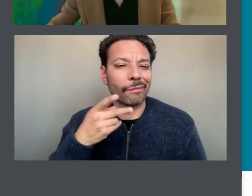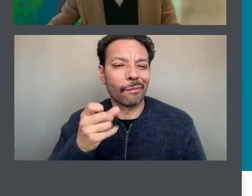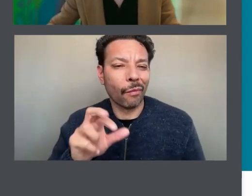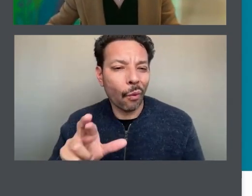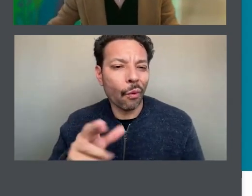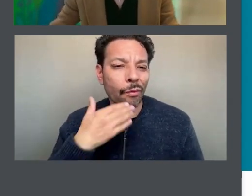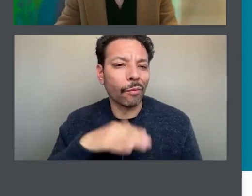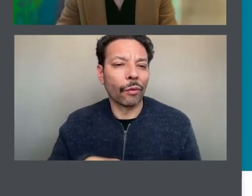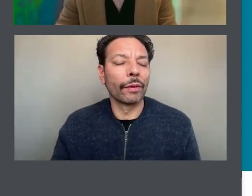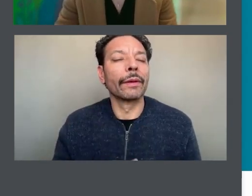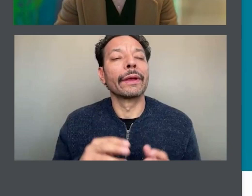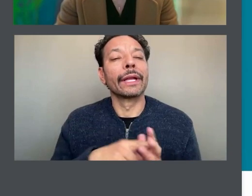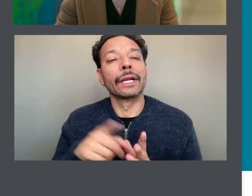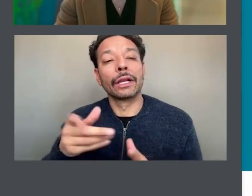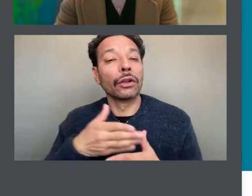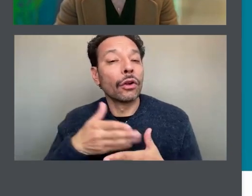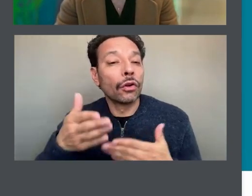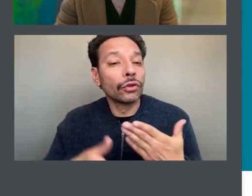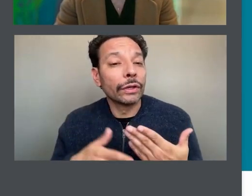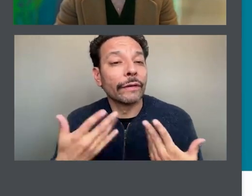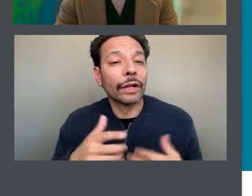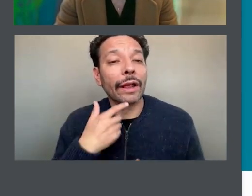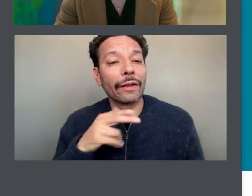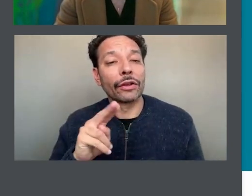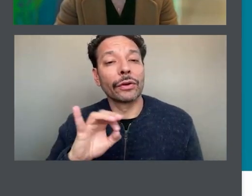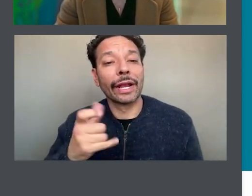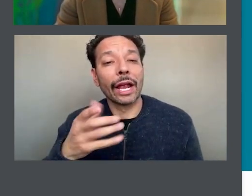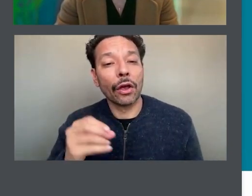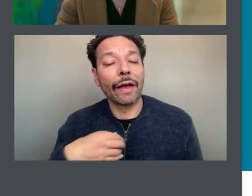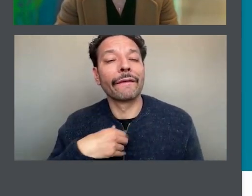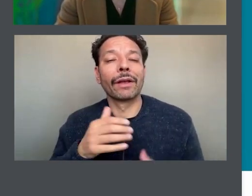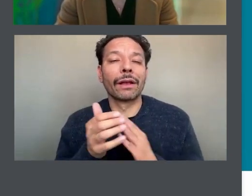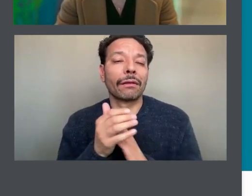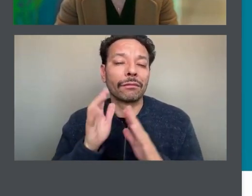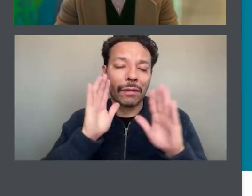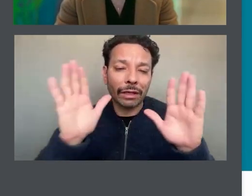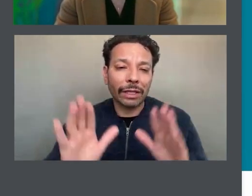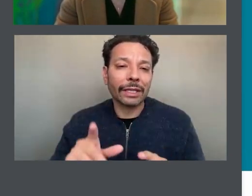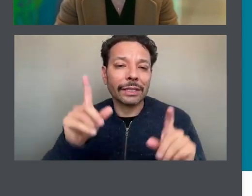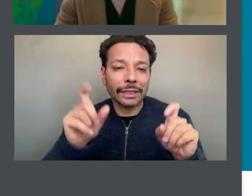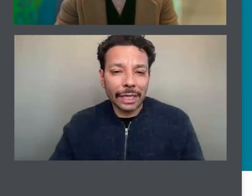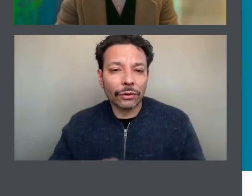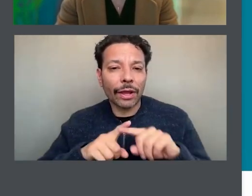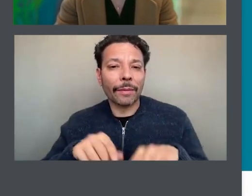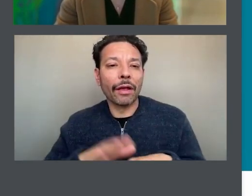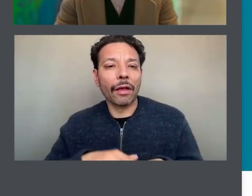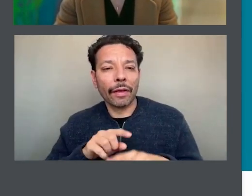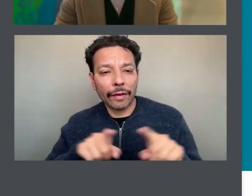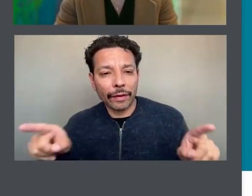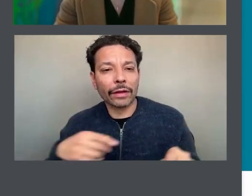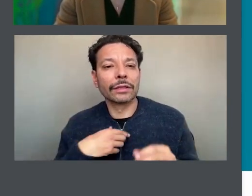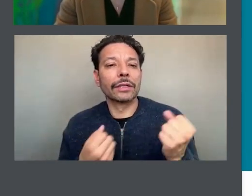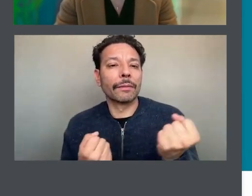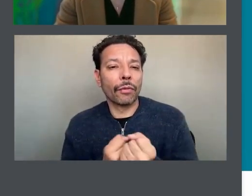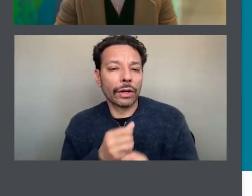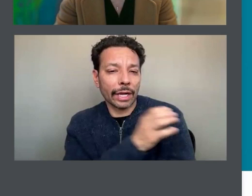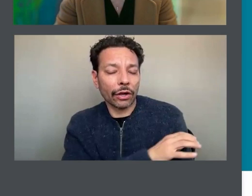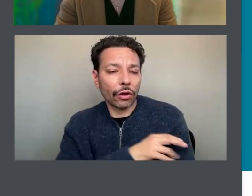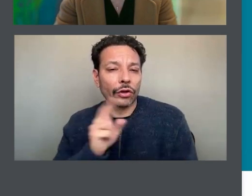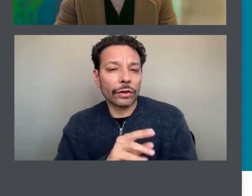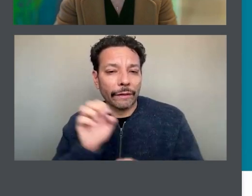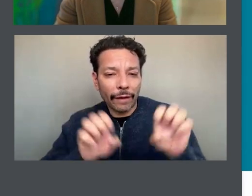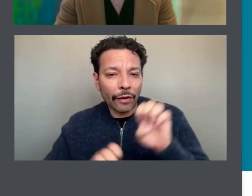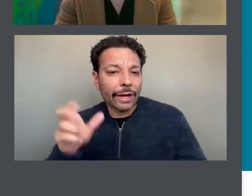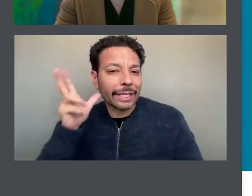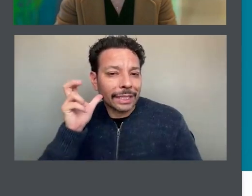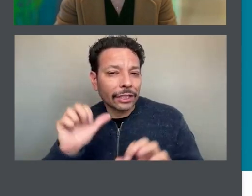So in conclusion, we found out that Unihilo has excellent test-retest reliability across the items. This supports clinical use to evaluate